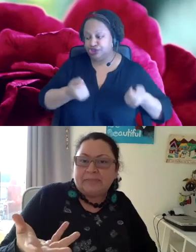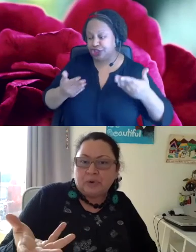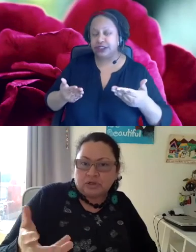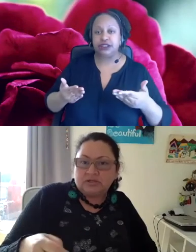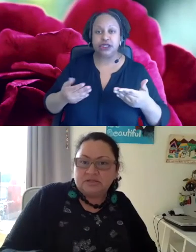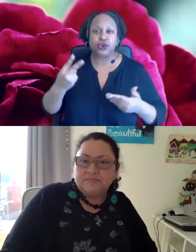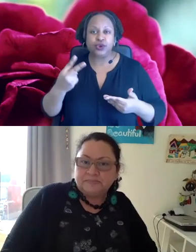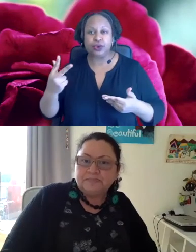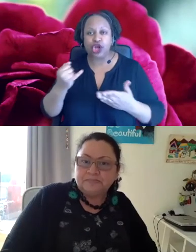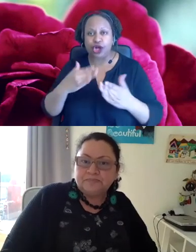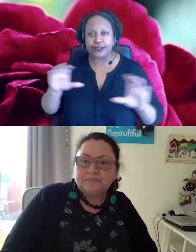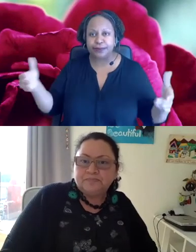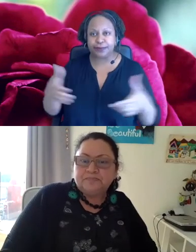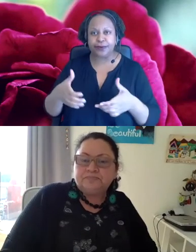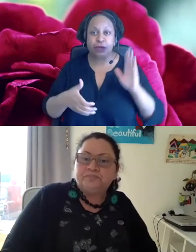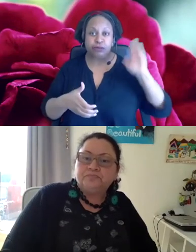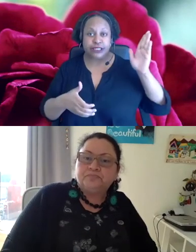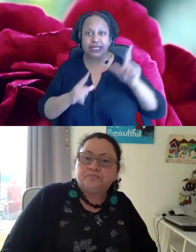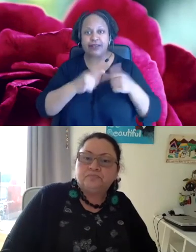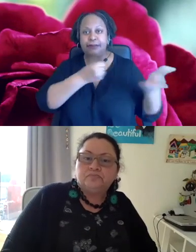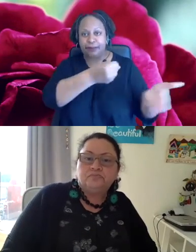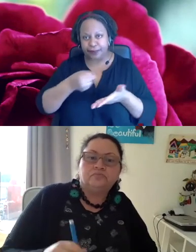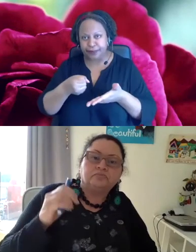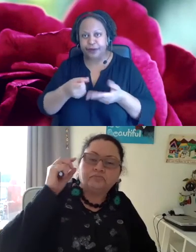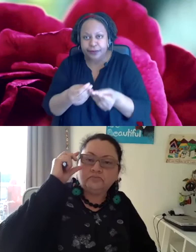present a project. Okay, and so